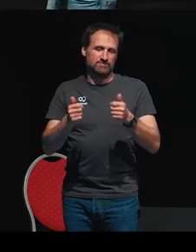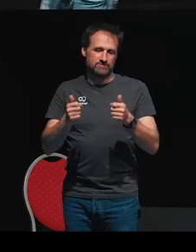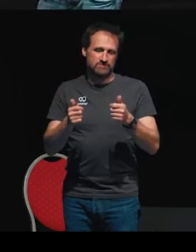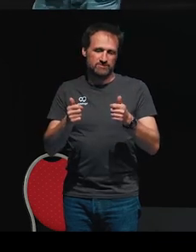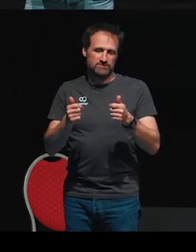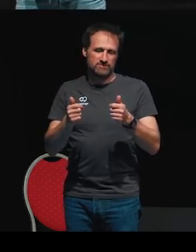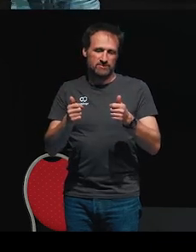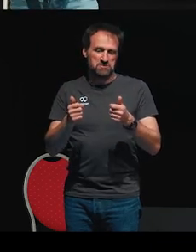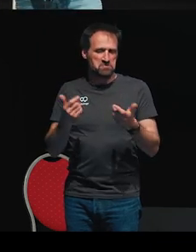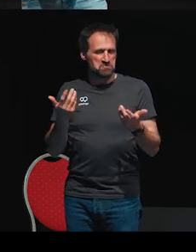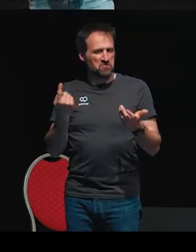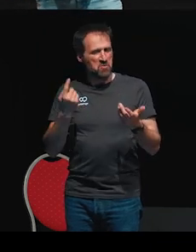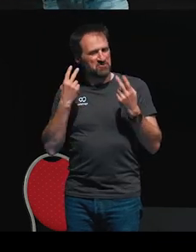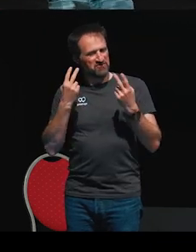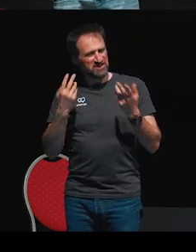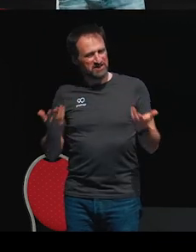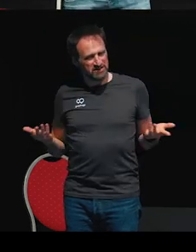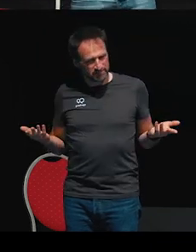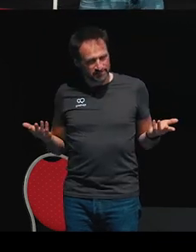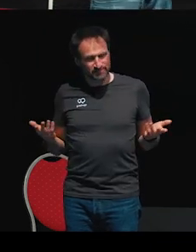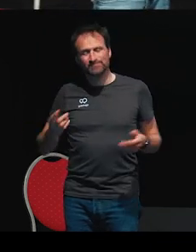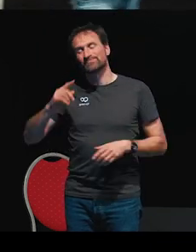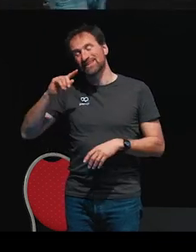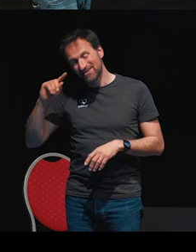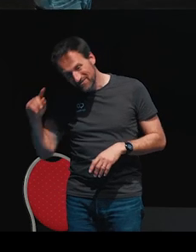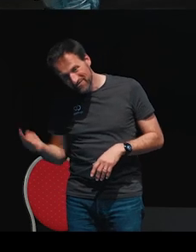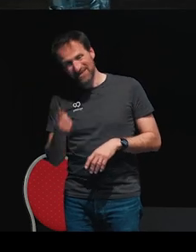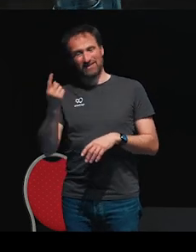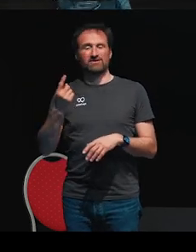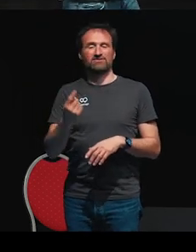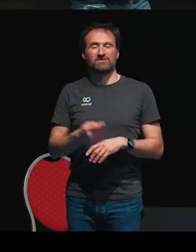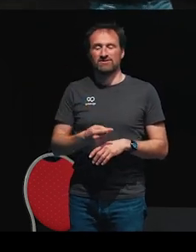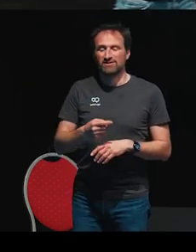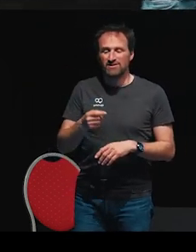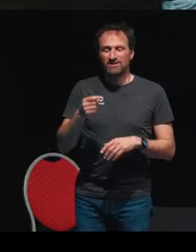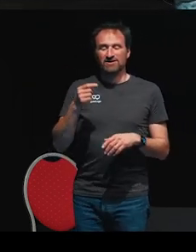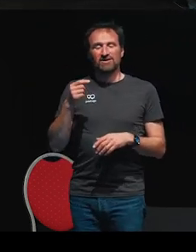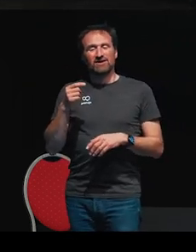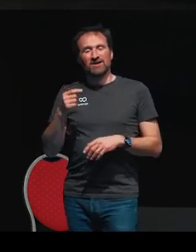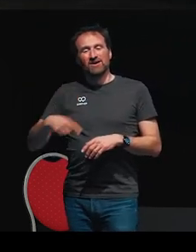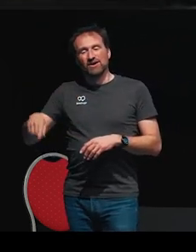Why is this important? Again, another puzzle